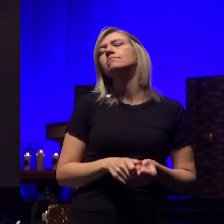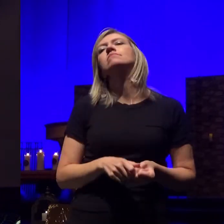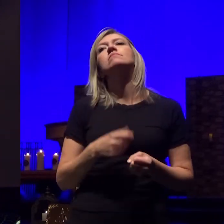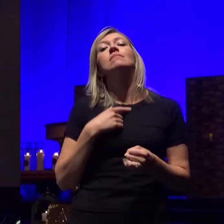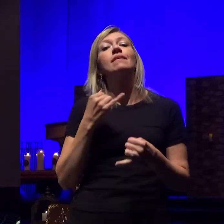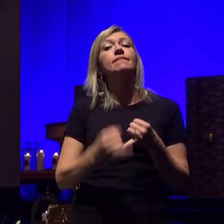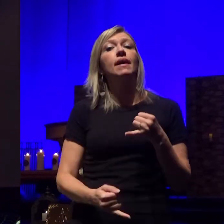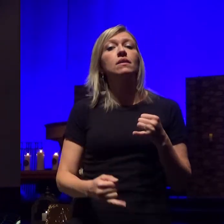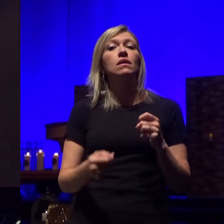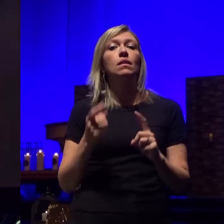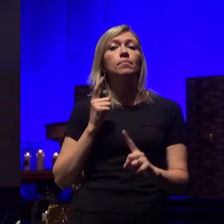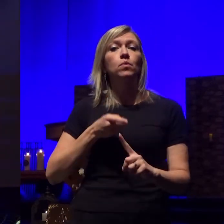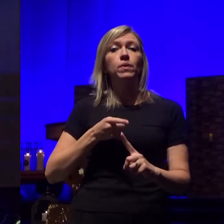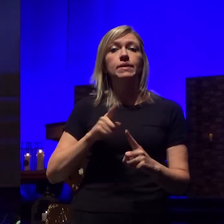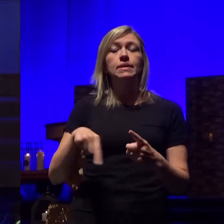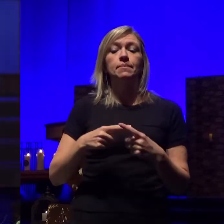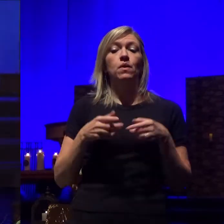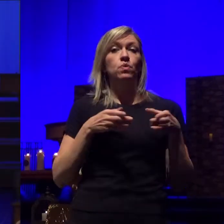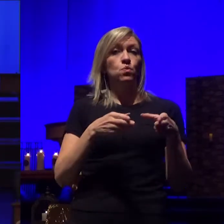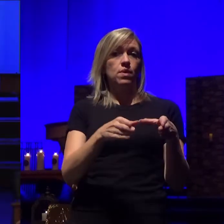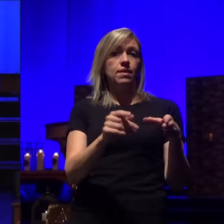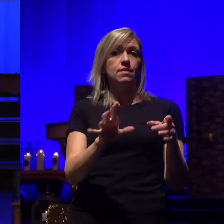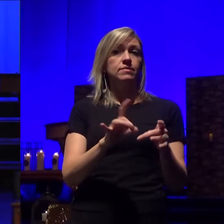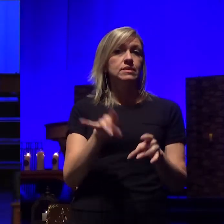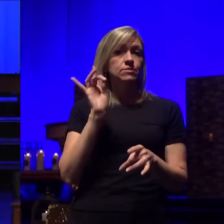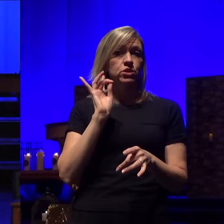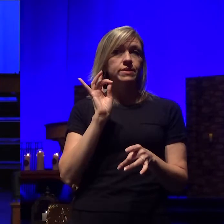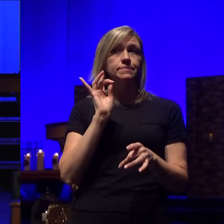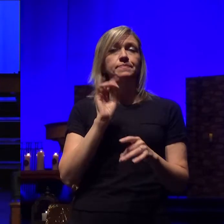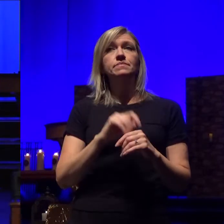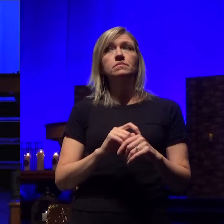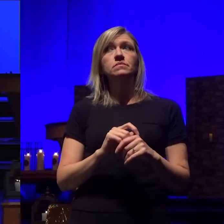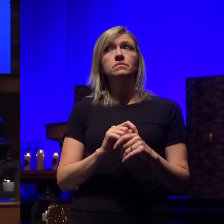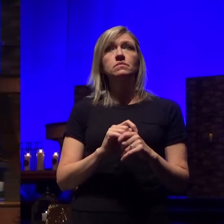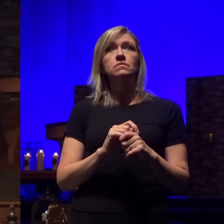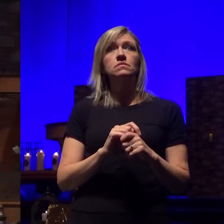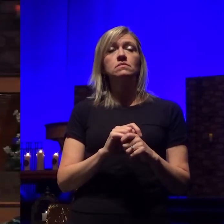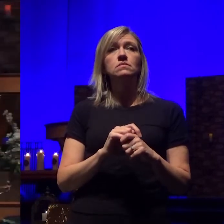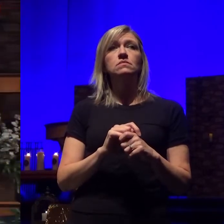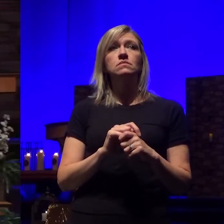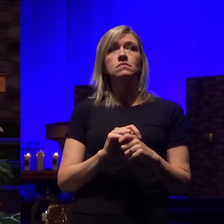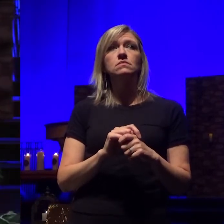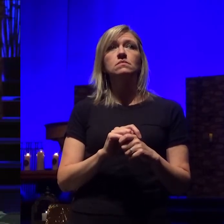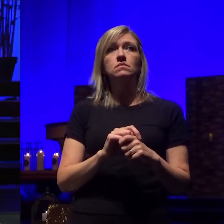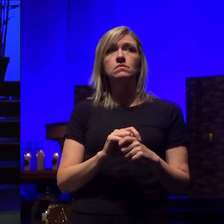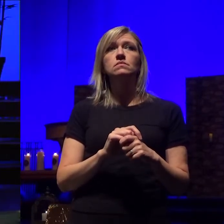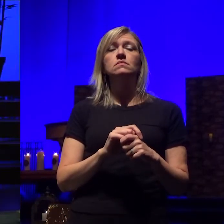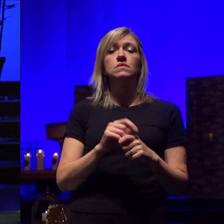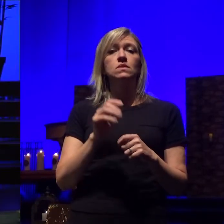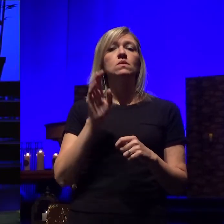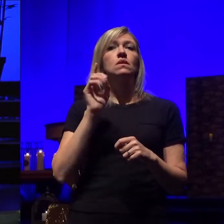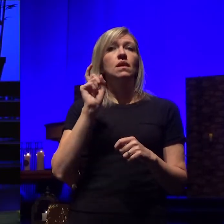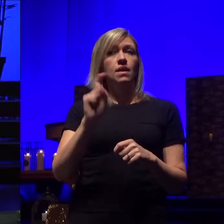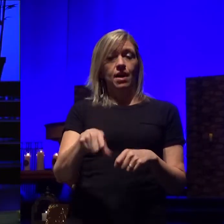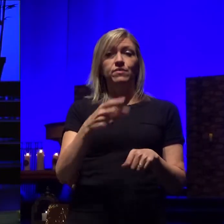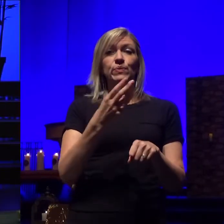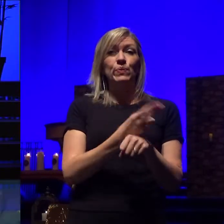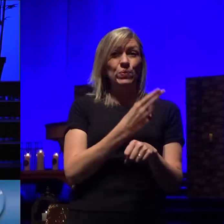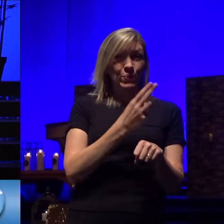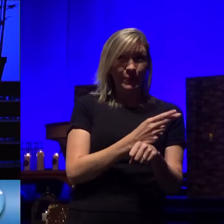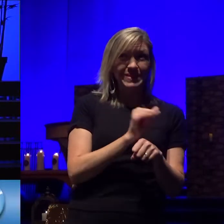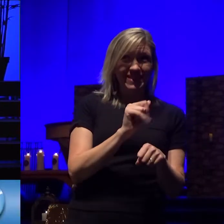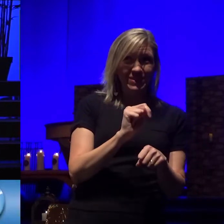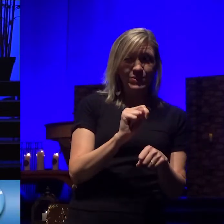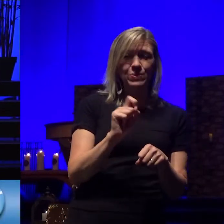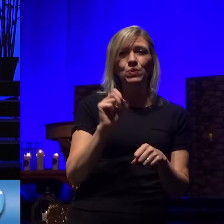this brings me to my final point about the way of the spirit today. And that is that you've got to use it or you're going to lose